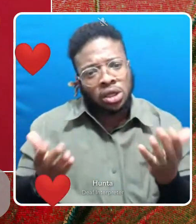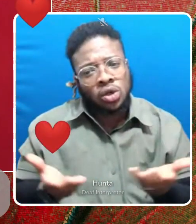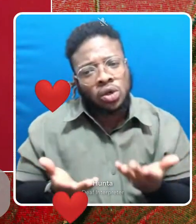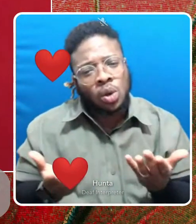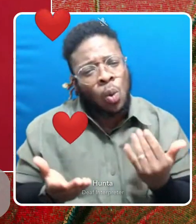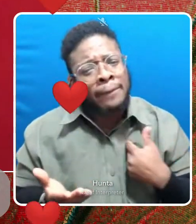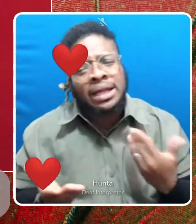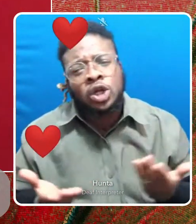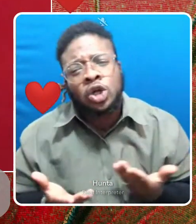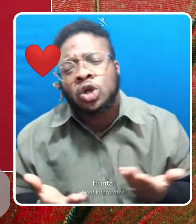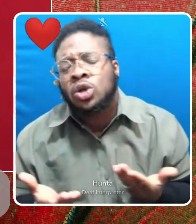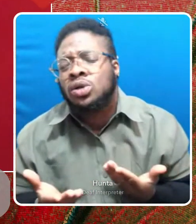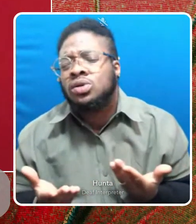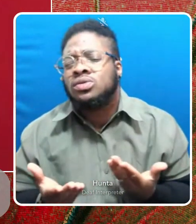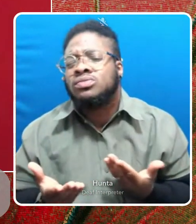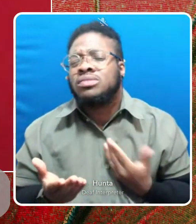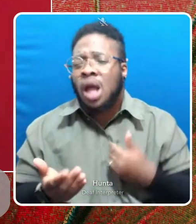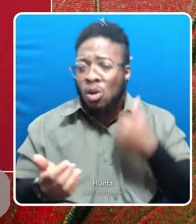I remember